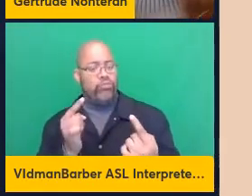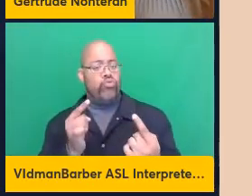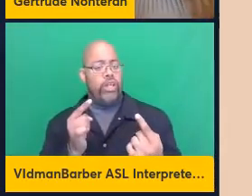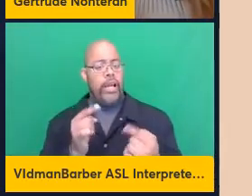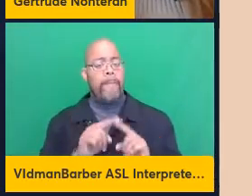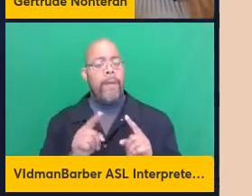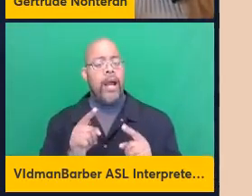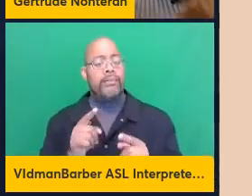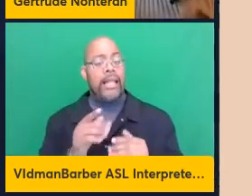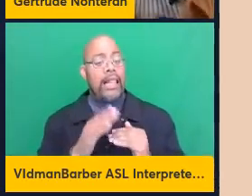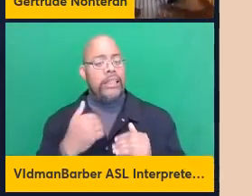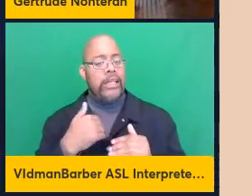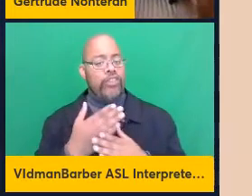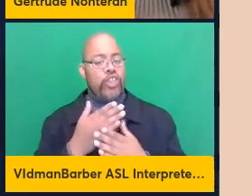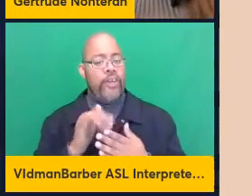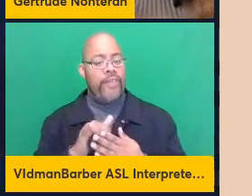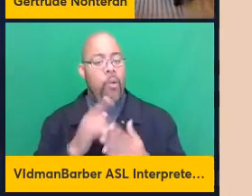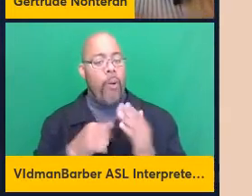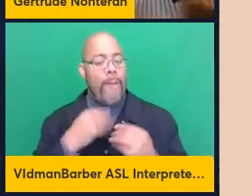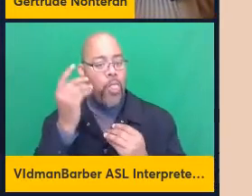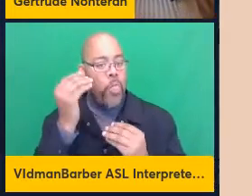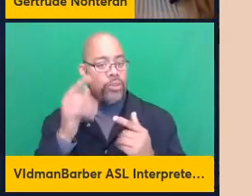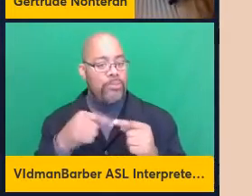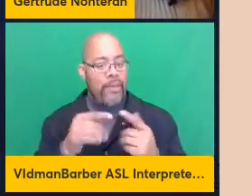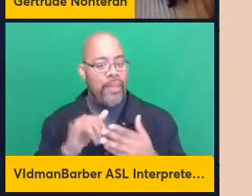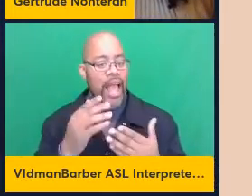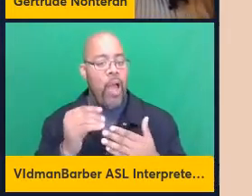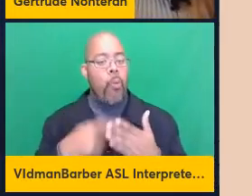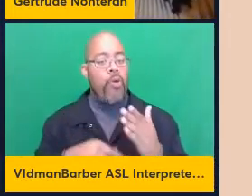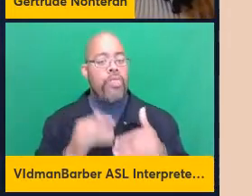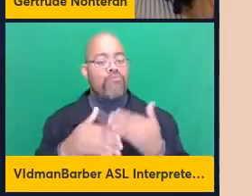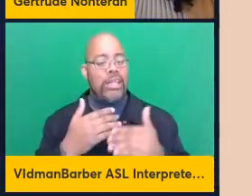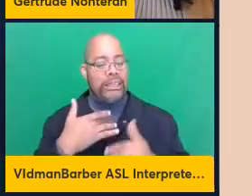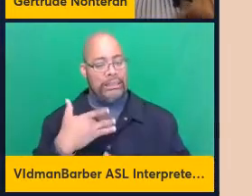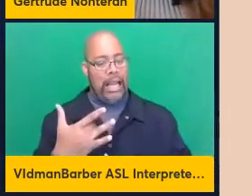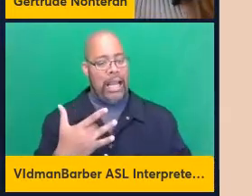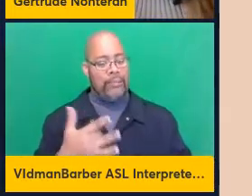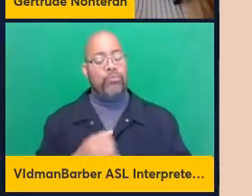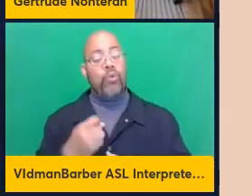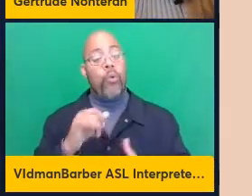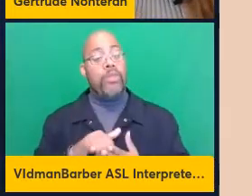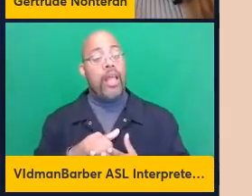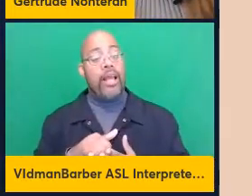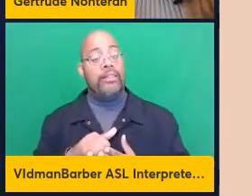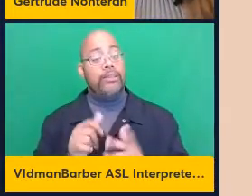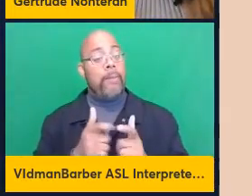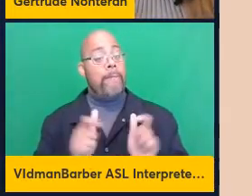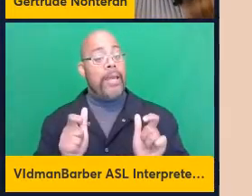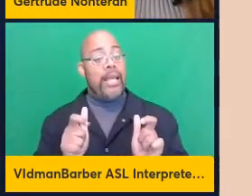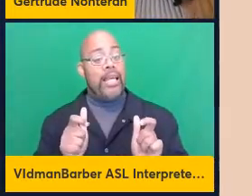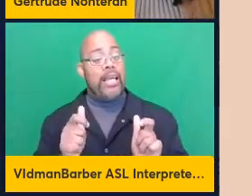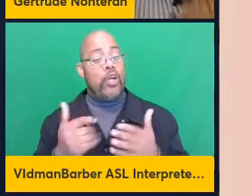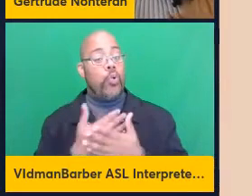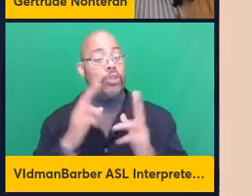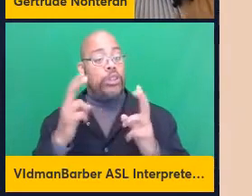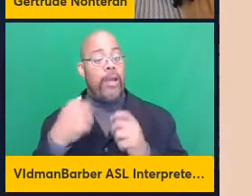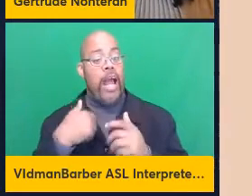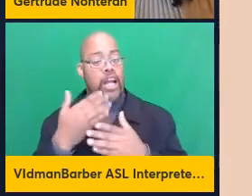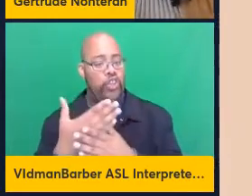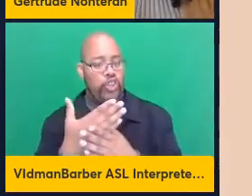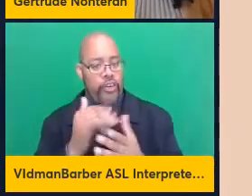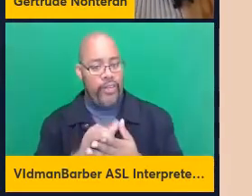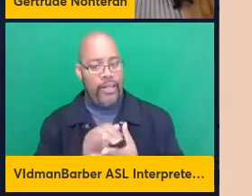but at least I've shared what my thoughts are and what the process usually is. So that was a big new subject that I shared